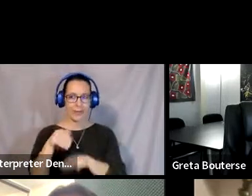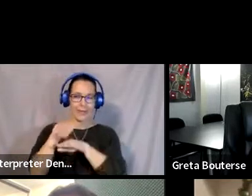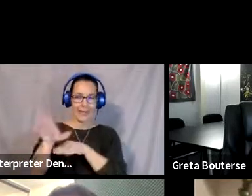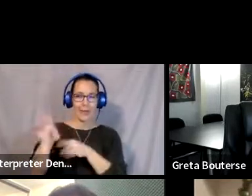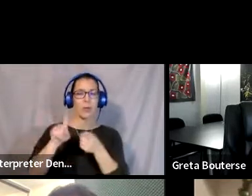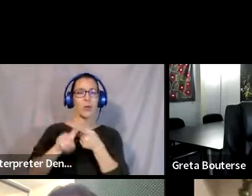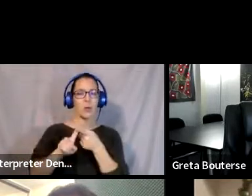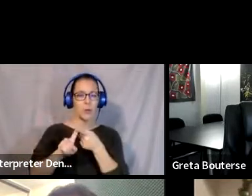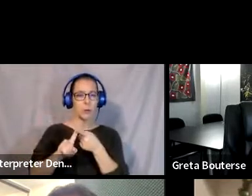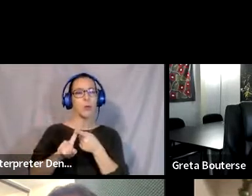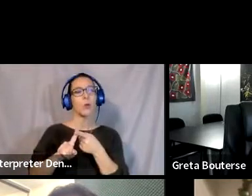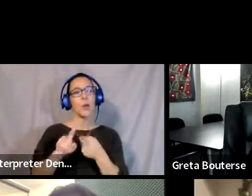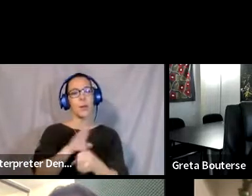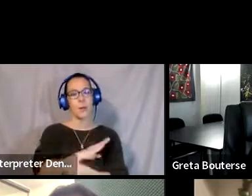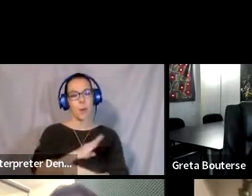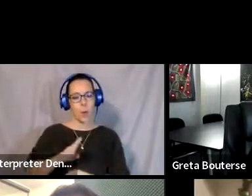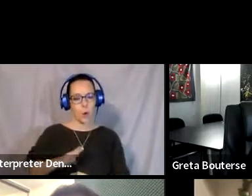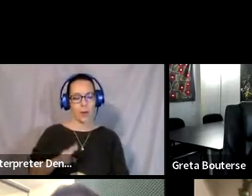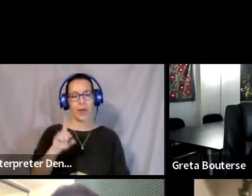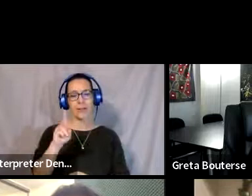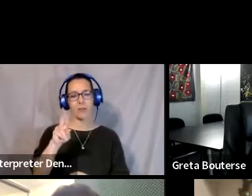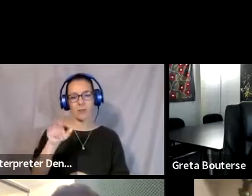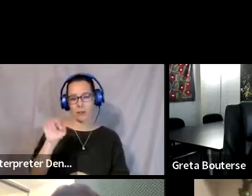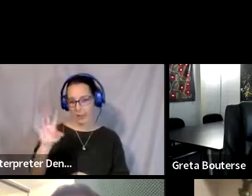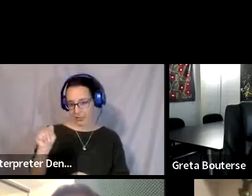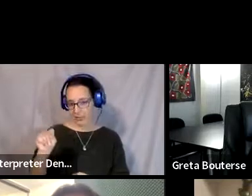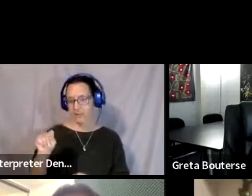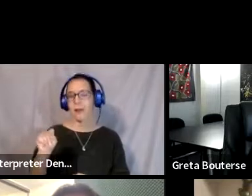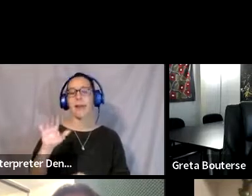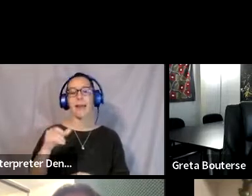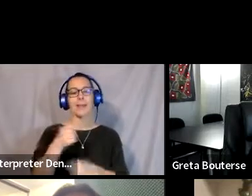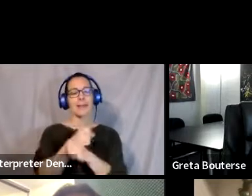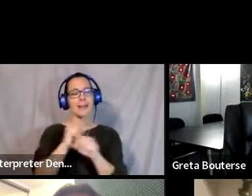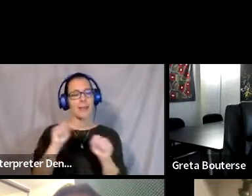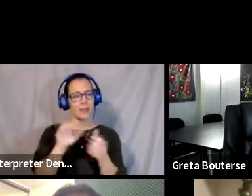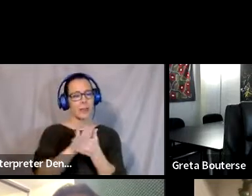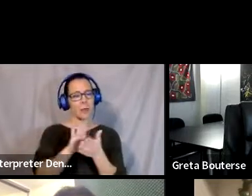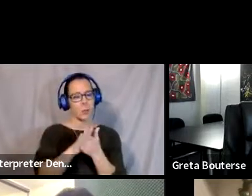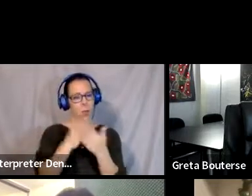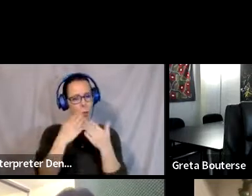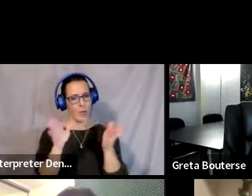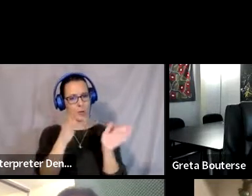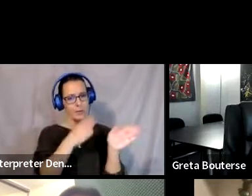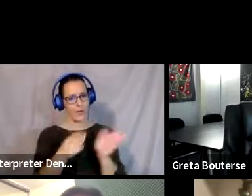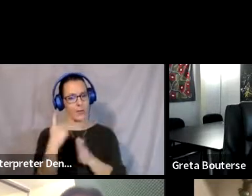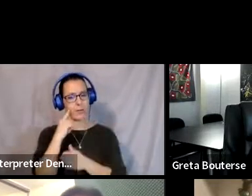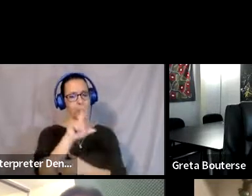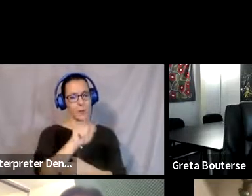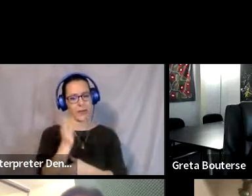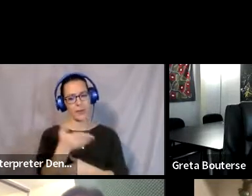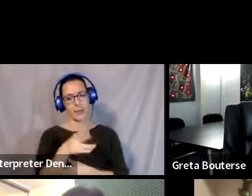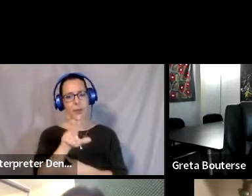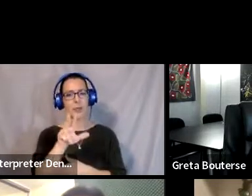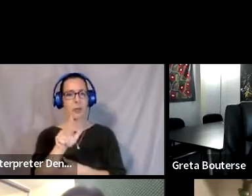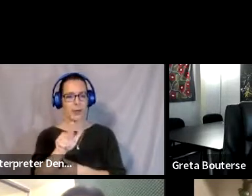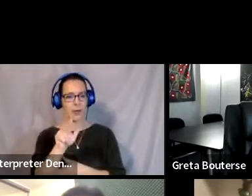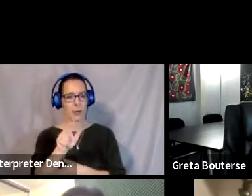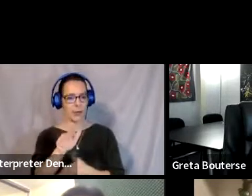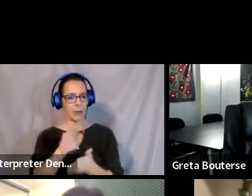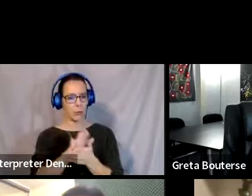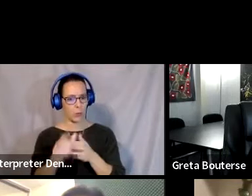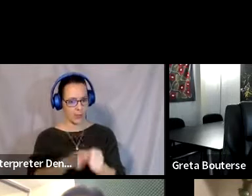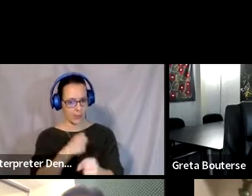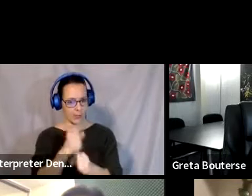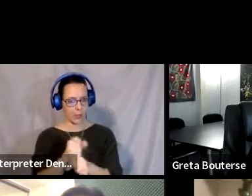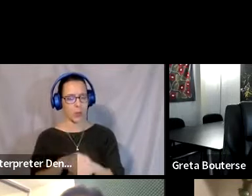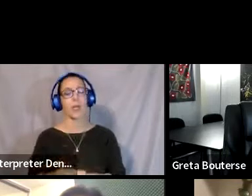January 18th. This is the safety school-wide plan for the 2022-23 school year. And we're seeking